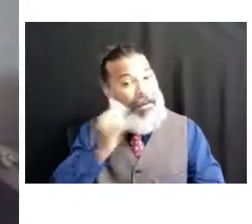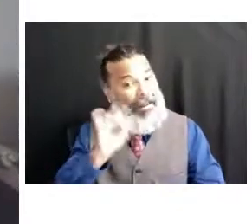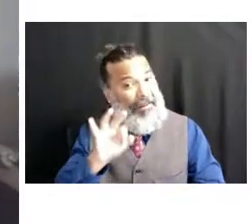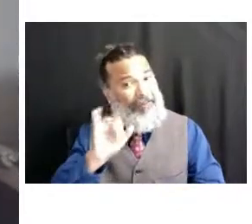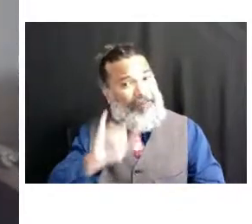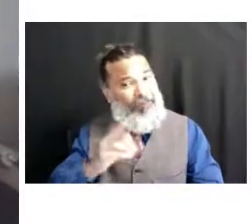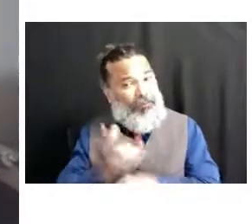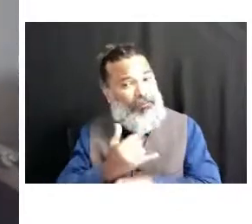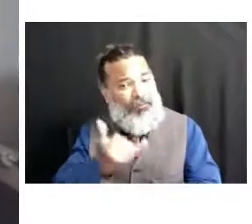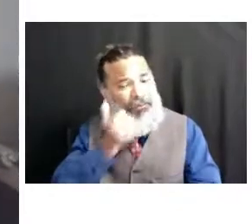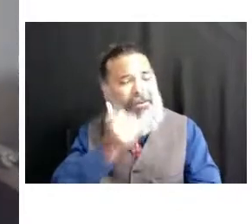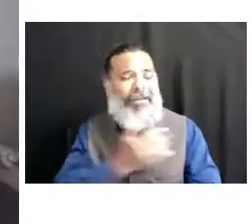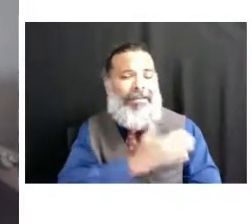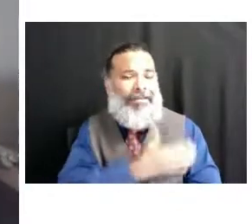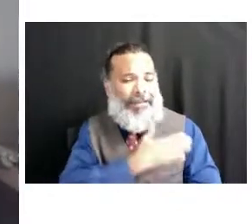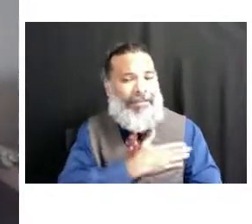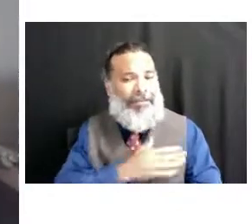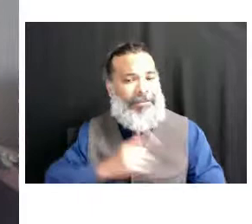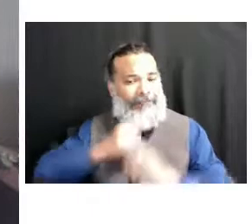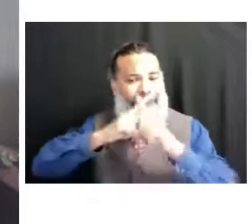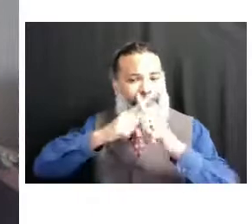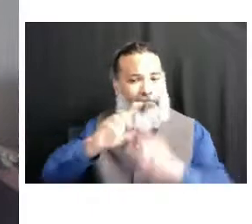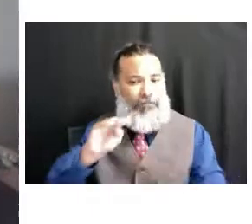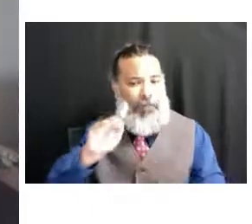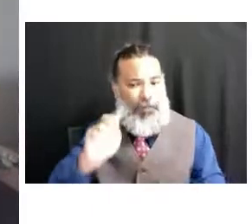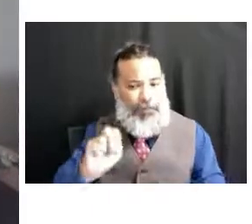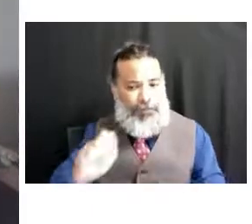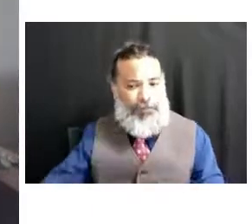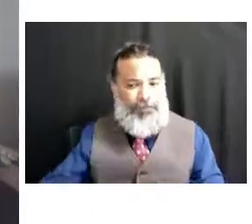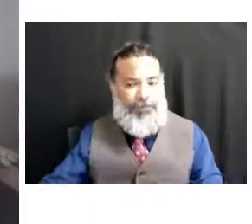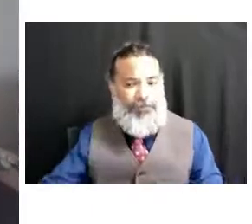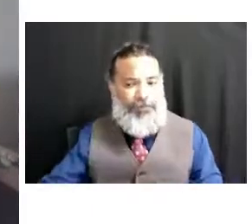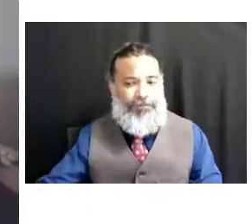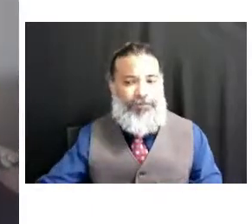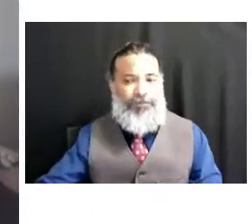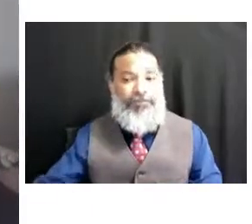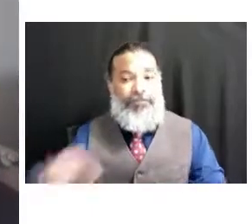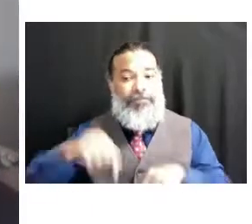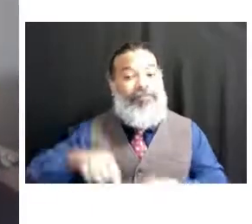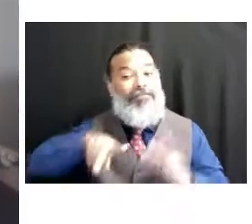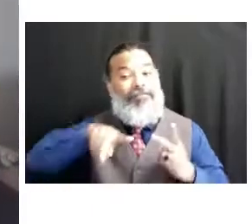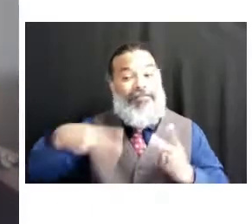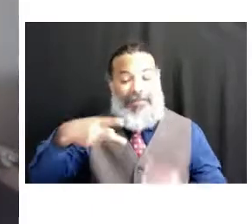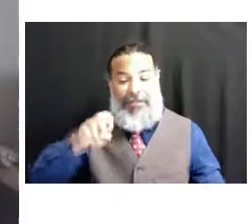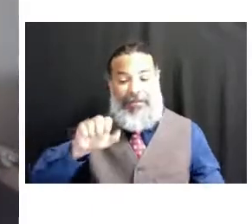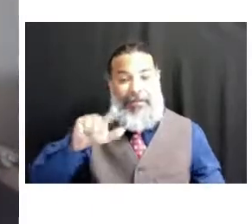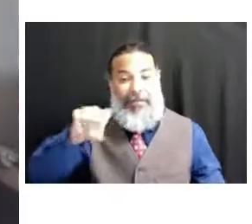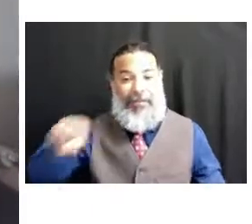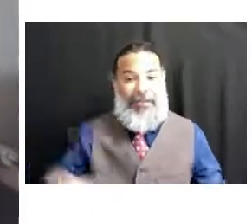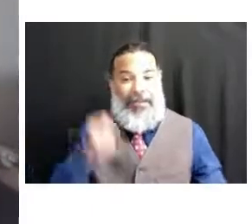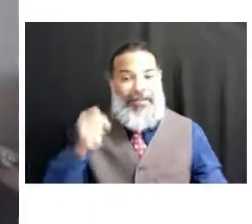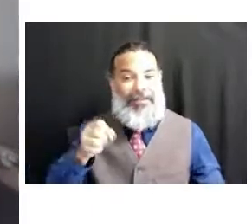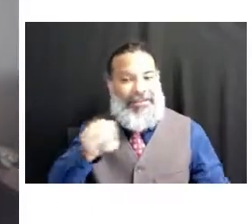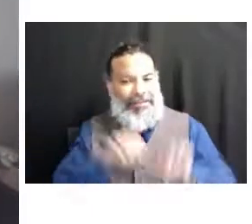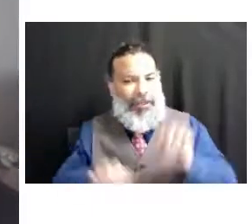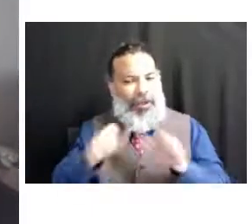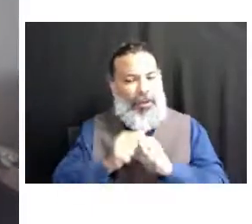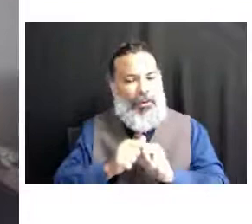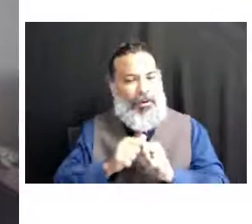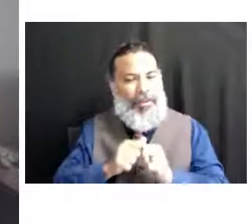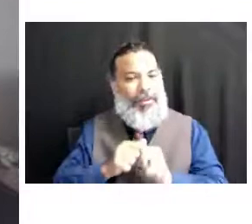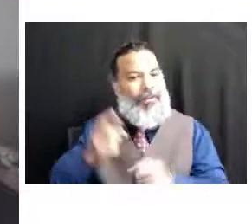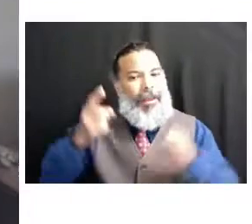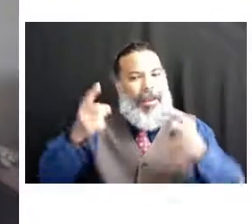by phone, we ask that you please keep yourself muted. This event is the second of the Peale's experimentation with hybrid